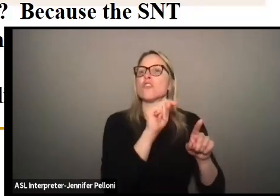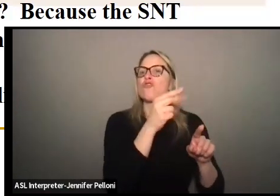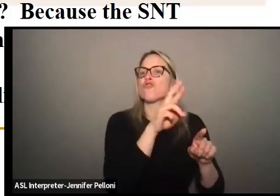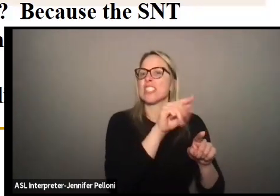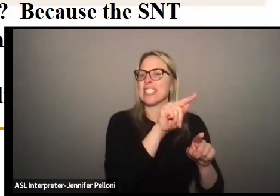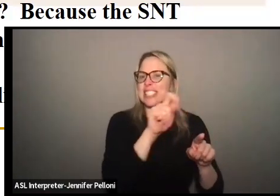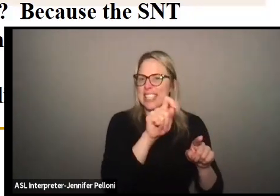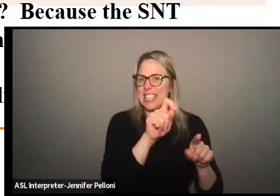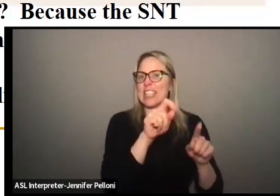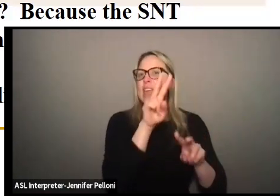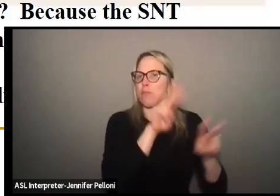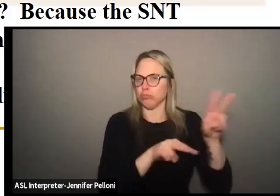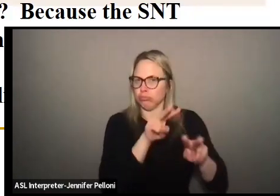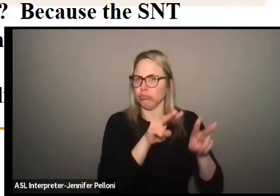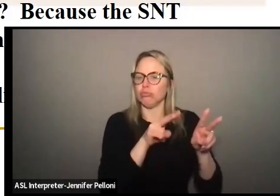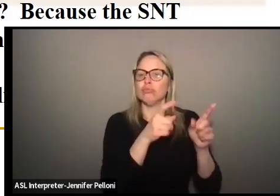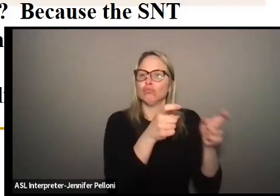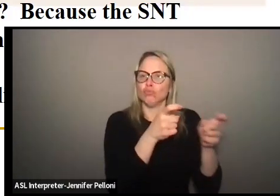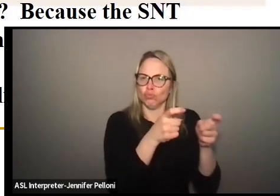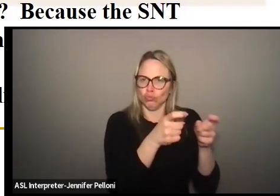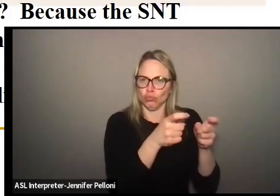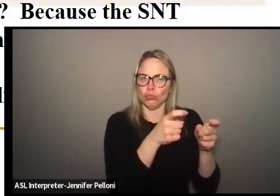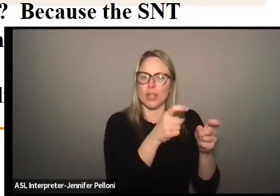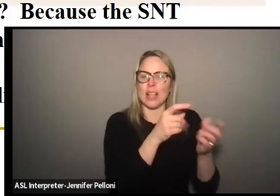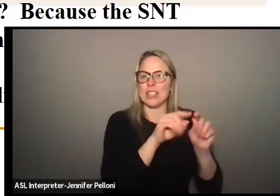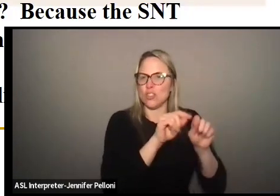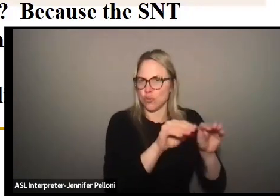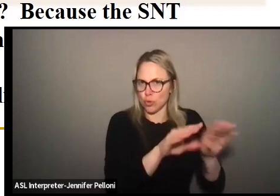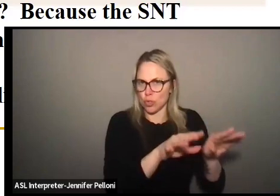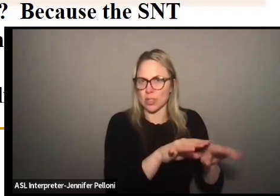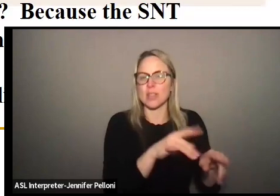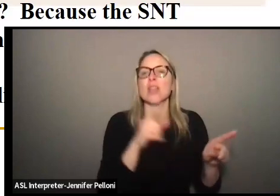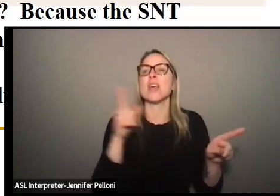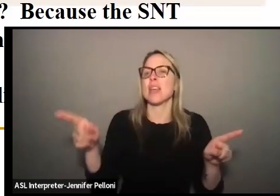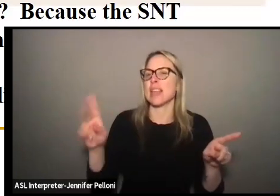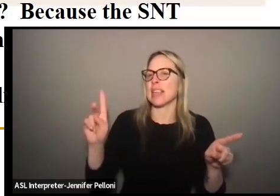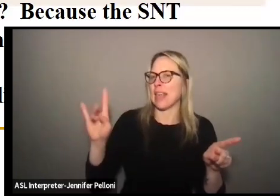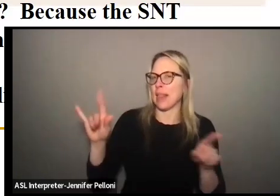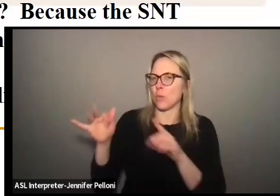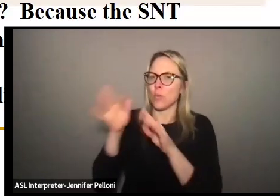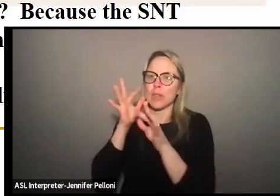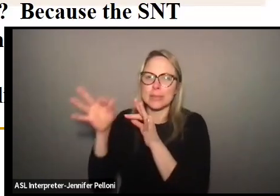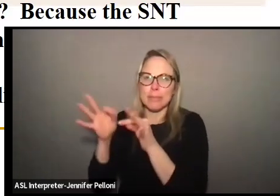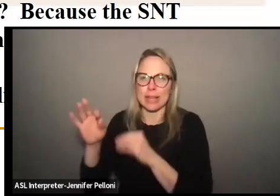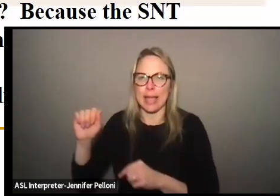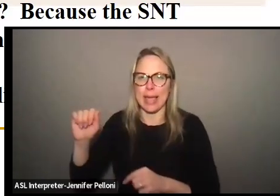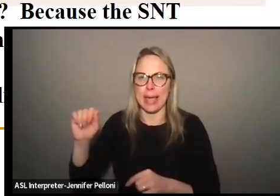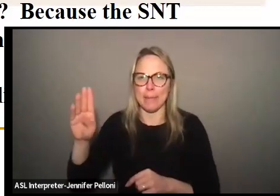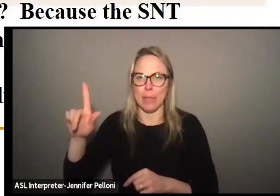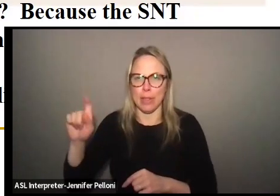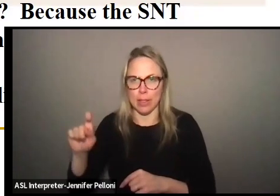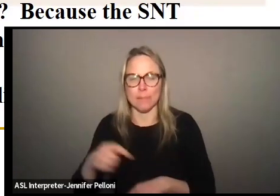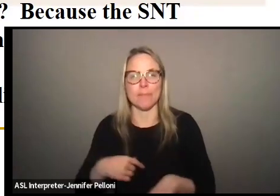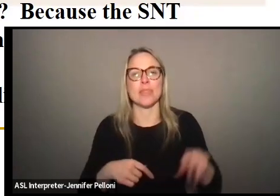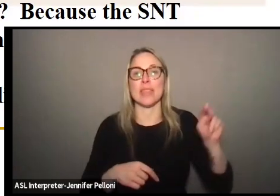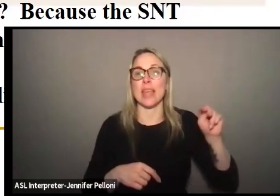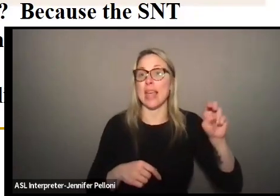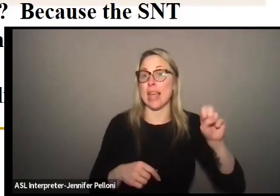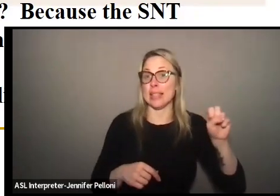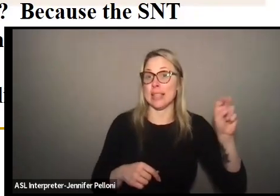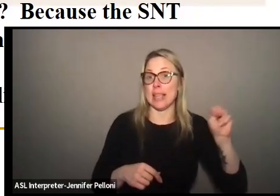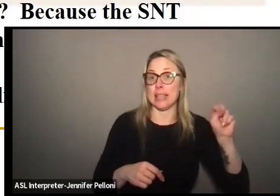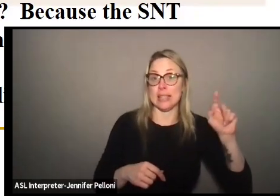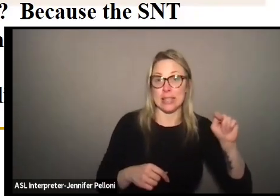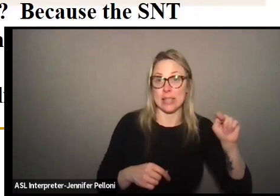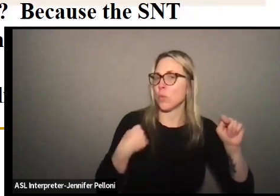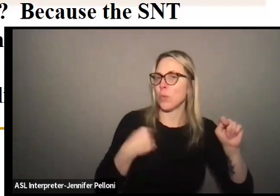and distributions. Kelly's going to talk a little bit about how that works for ABLE. For the special needs trust, we